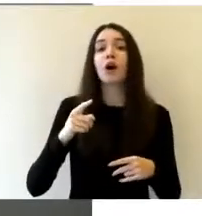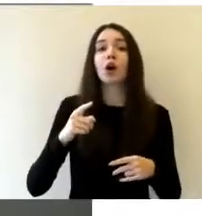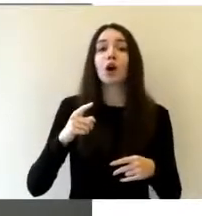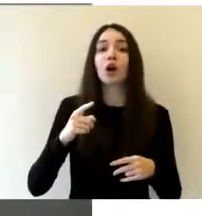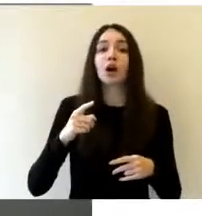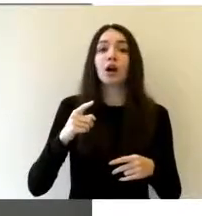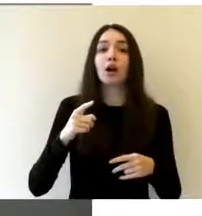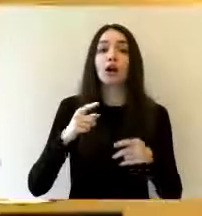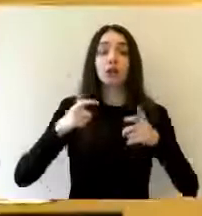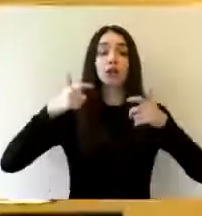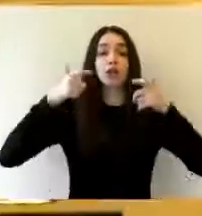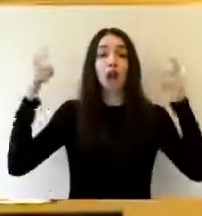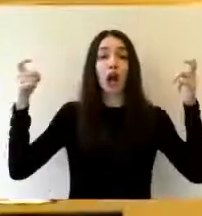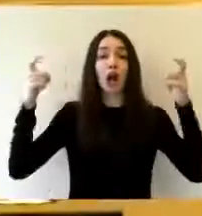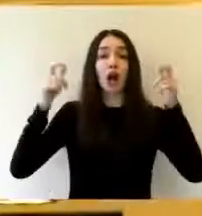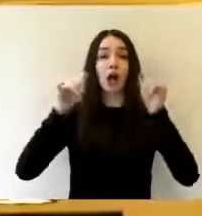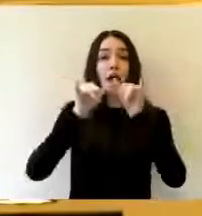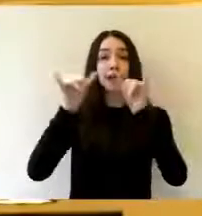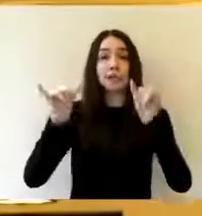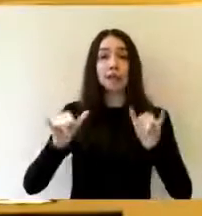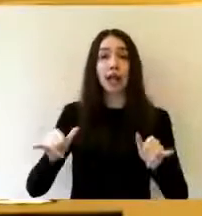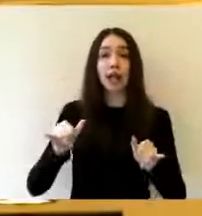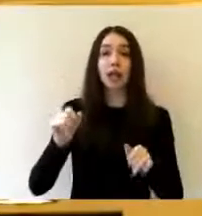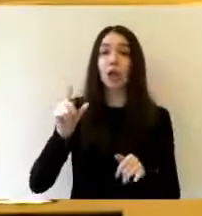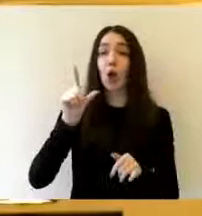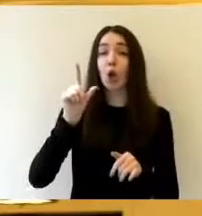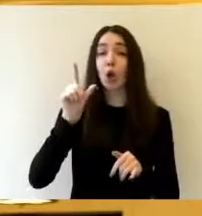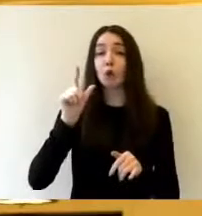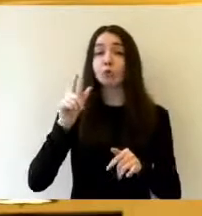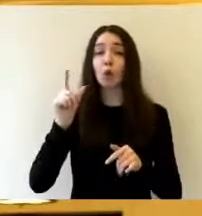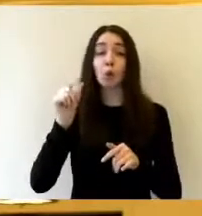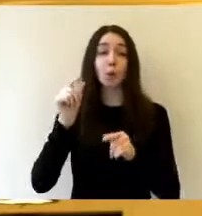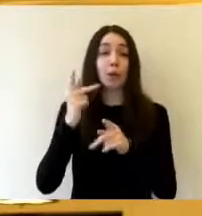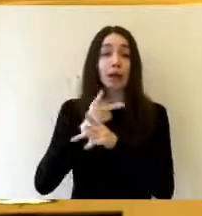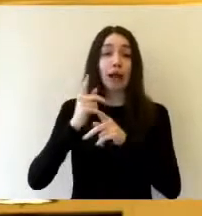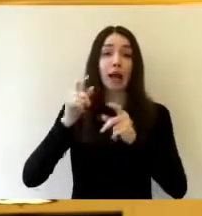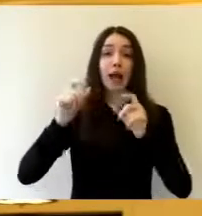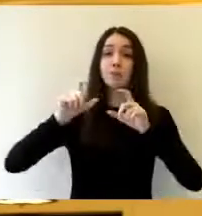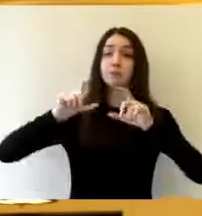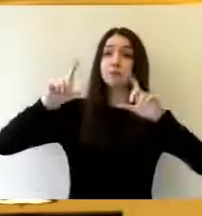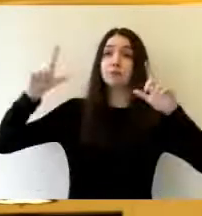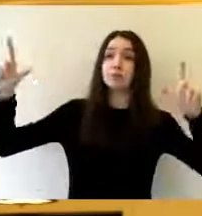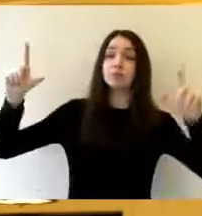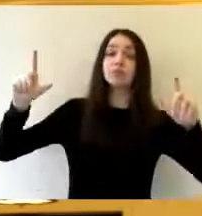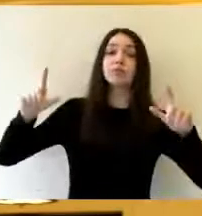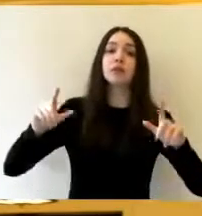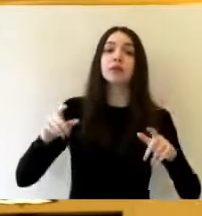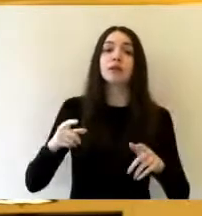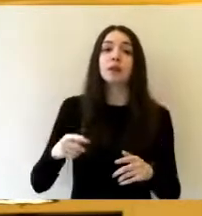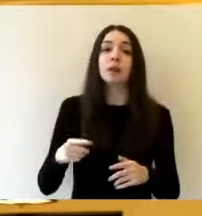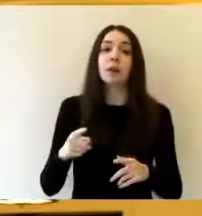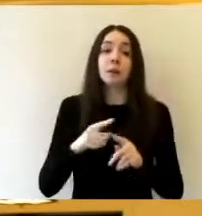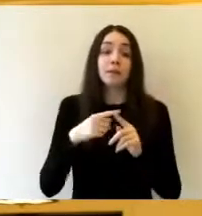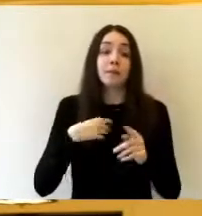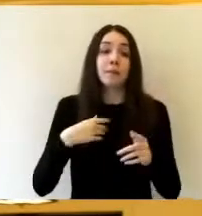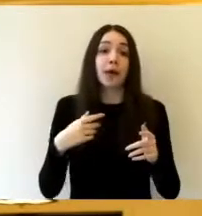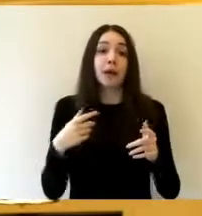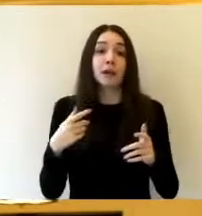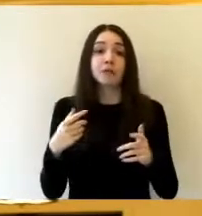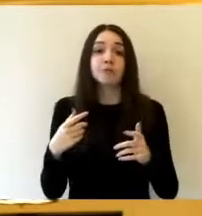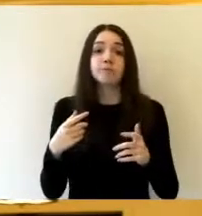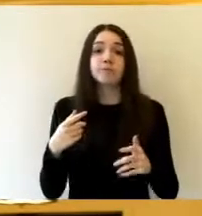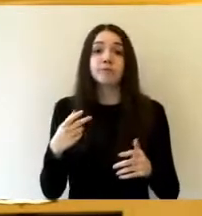scale, 20 times normal. But the work of his that stuck with me the most were the smaller pieces, the pieces that I've been able to see in